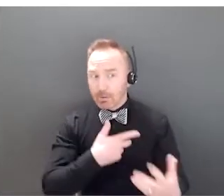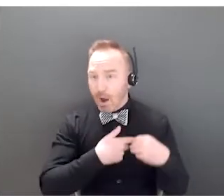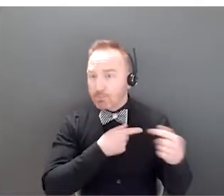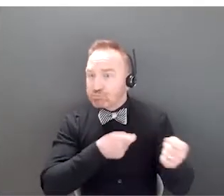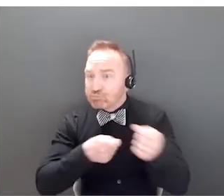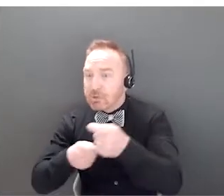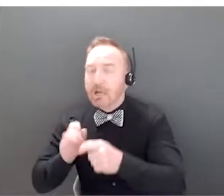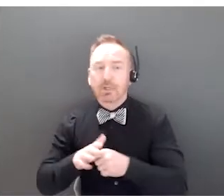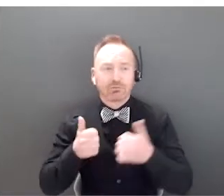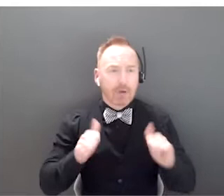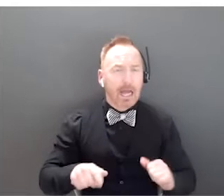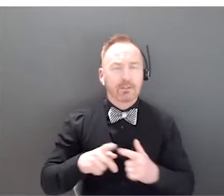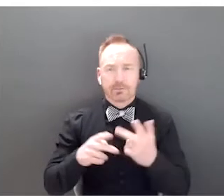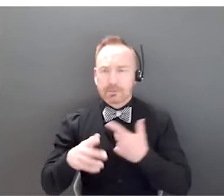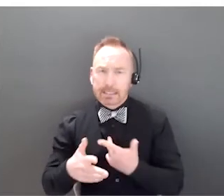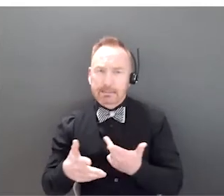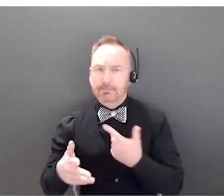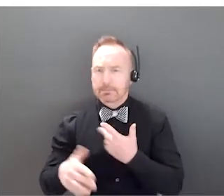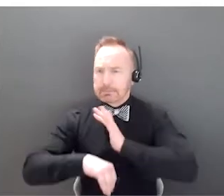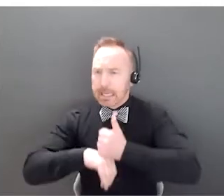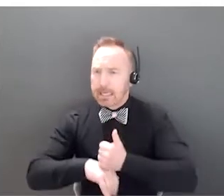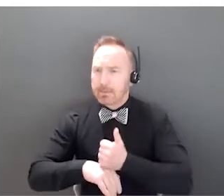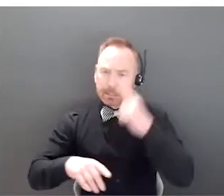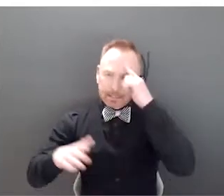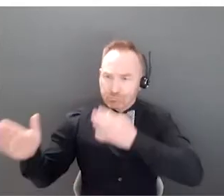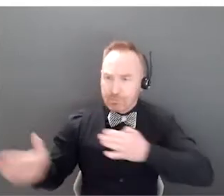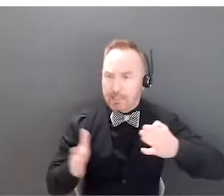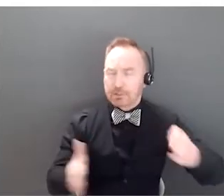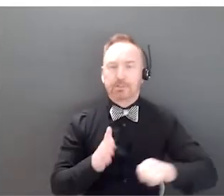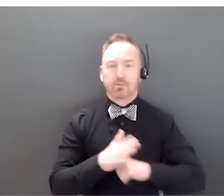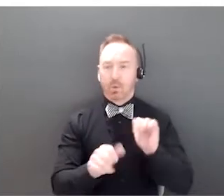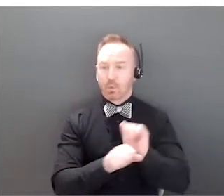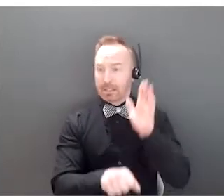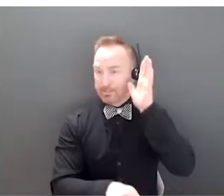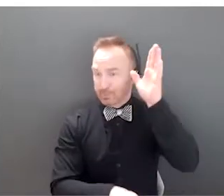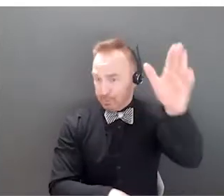strategies for inclusion in the future of work. And then that'll then be followed by the Q&A.